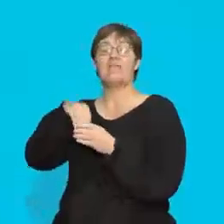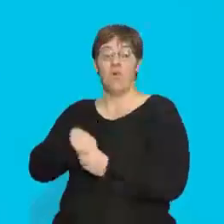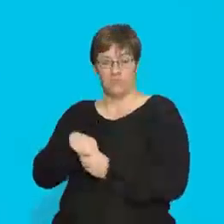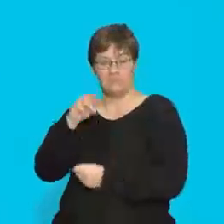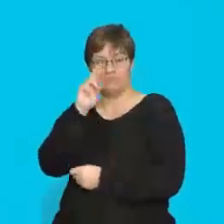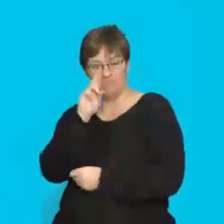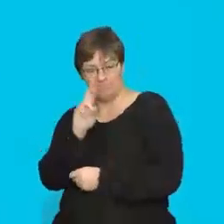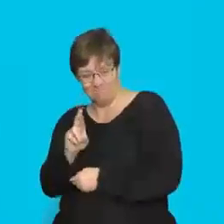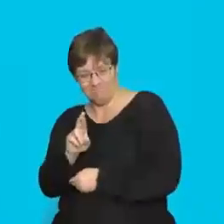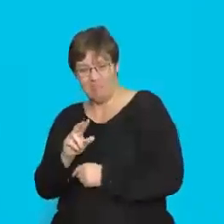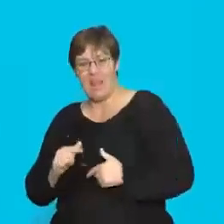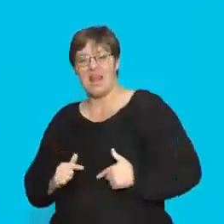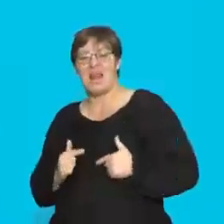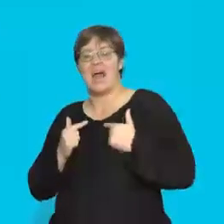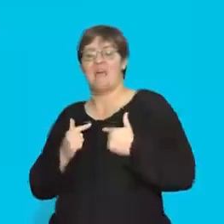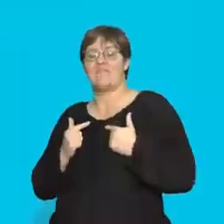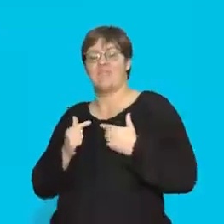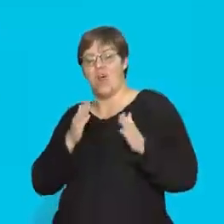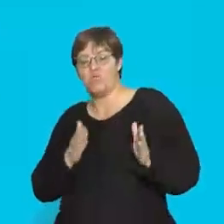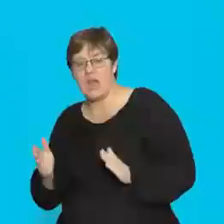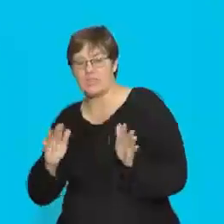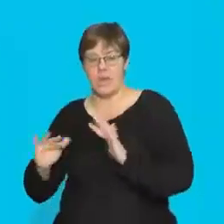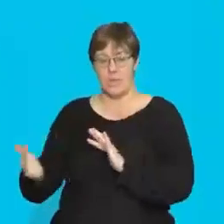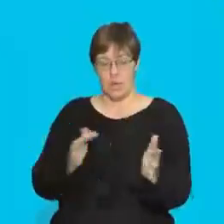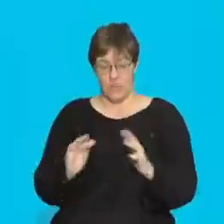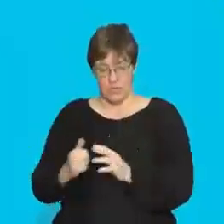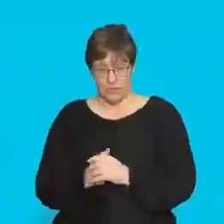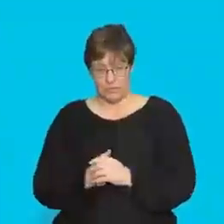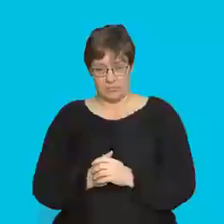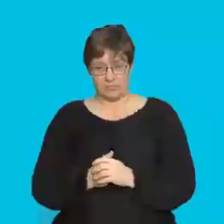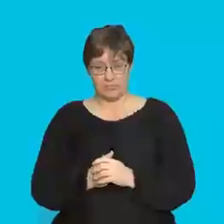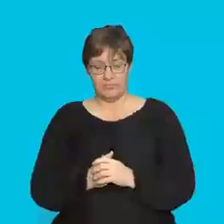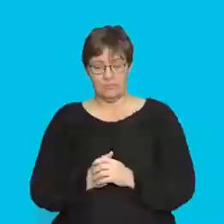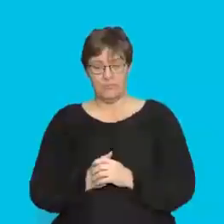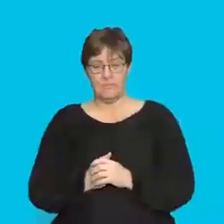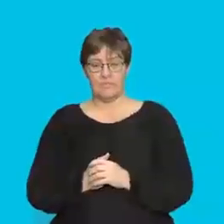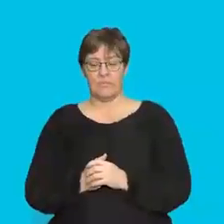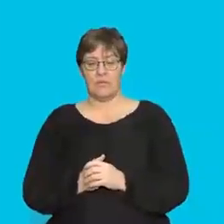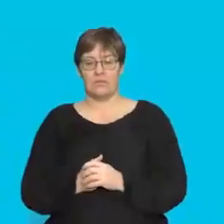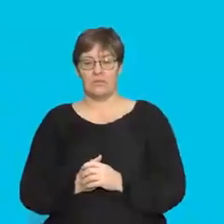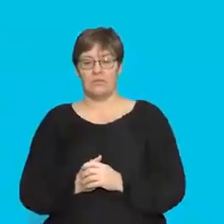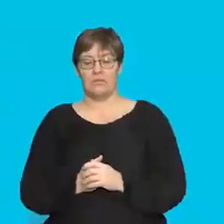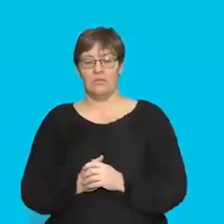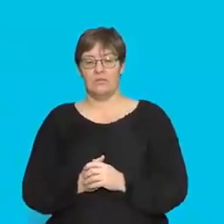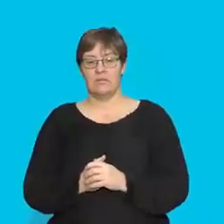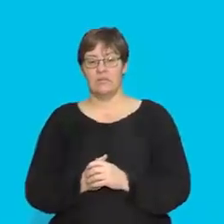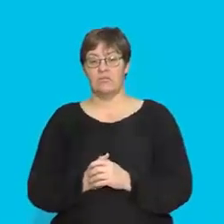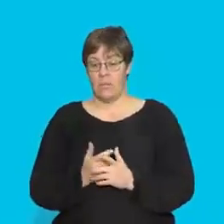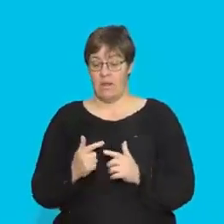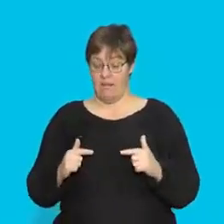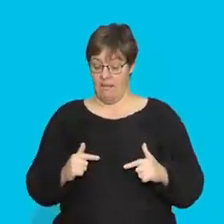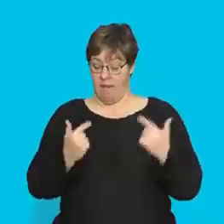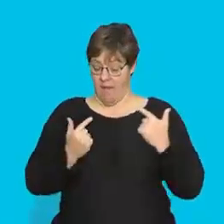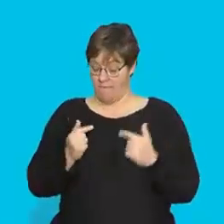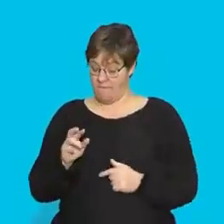an extremely close living arrangement. And another important factor is that they're not